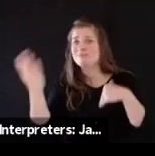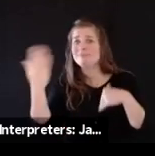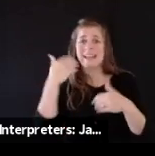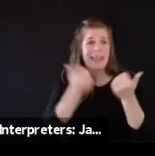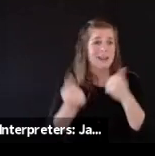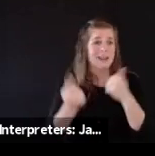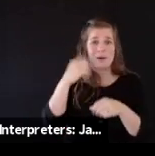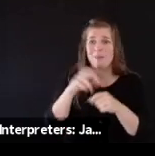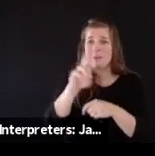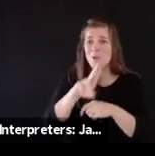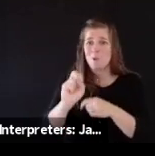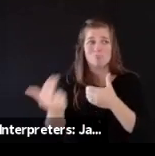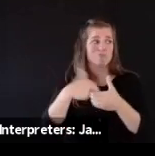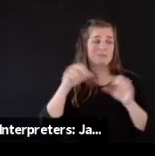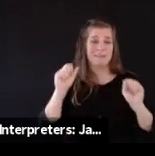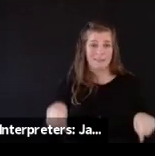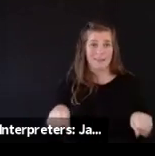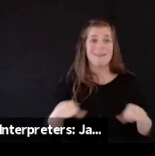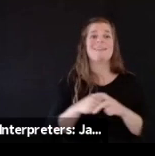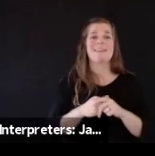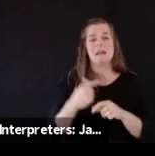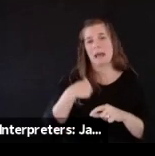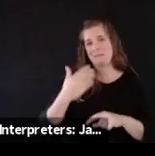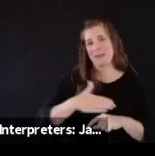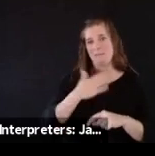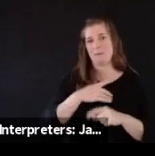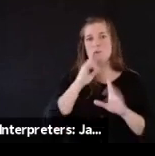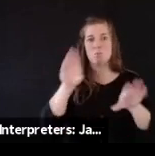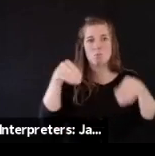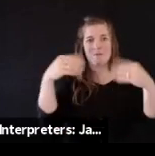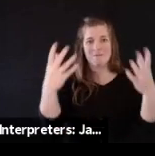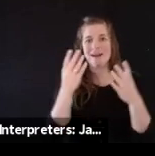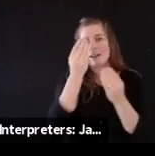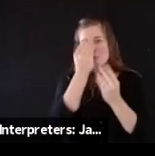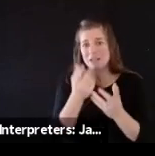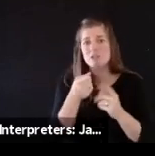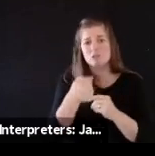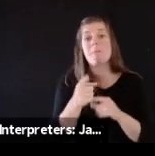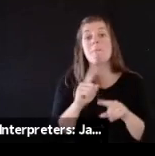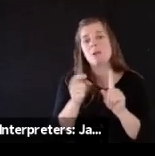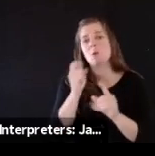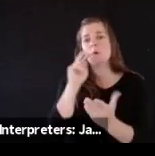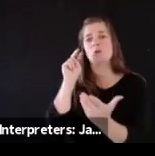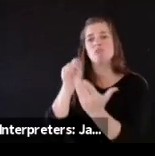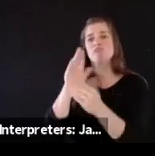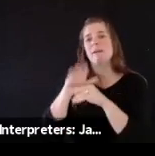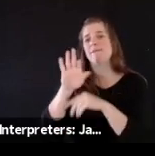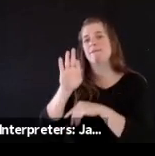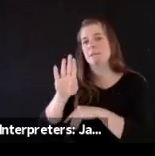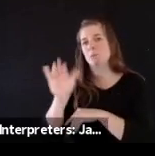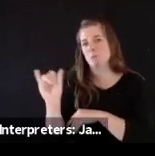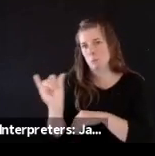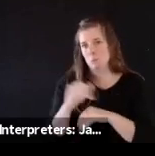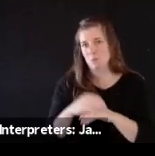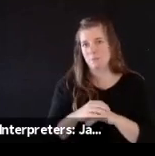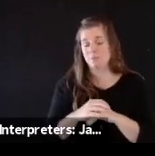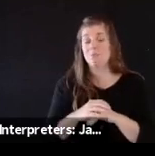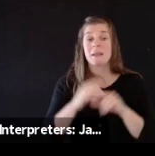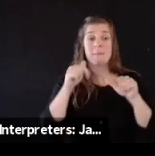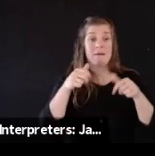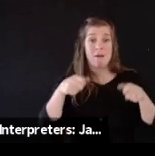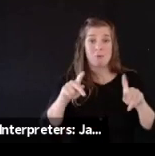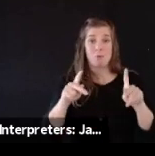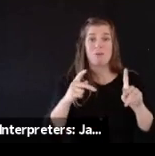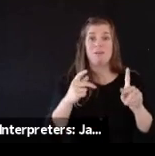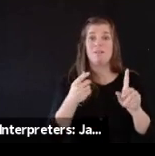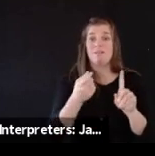join. I'd be more than happy to provide the information, but you can also visit us on Facebook. But this again will be an opportunity to hear from